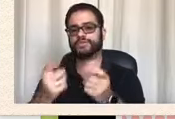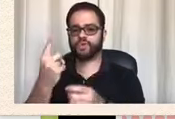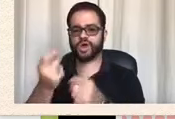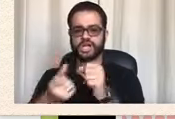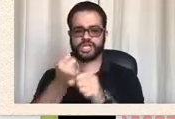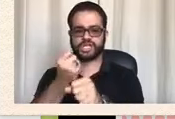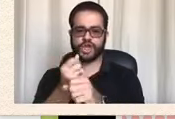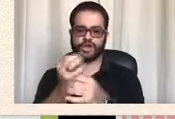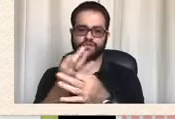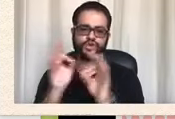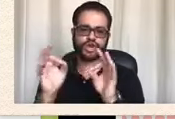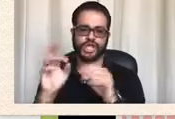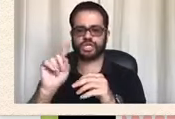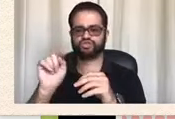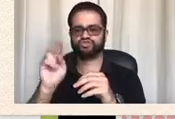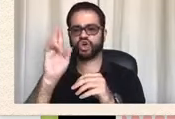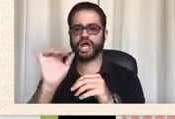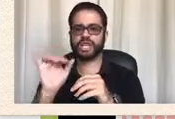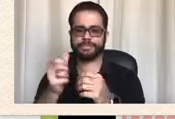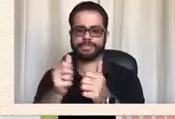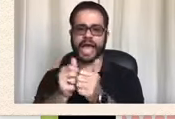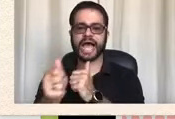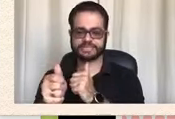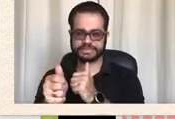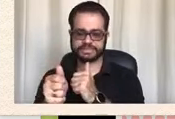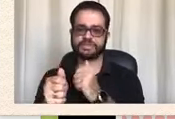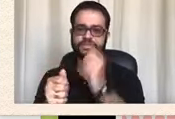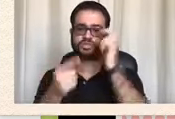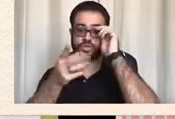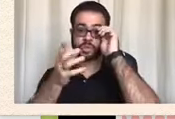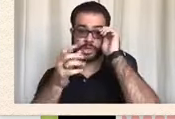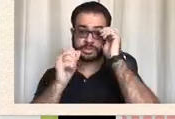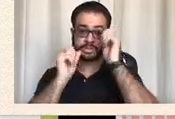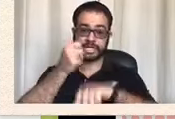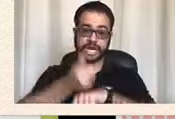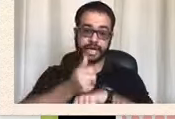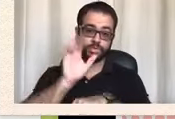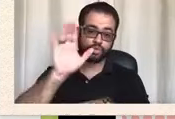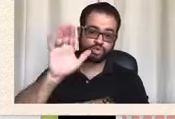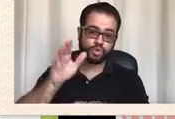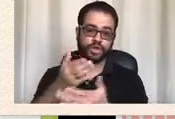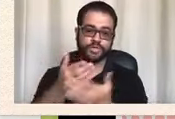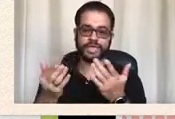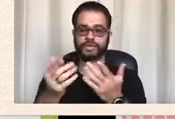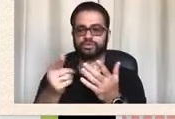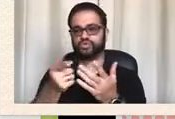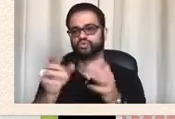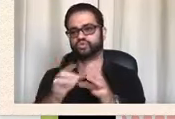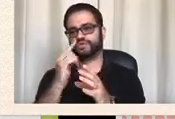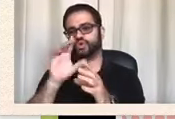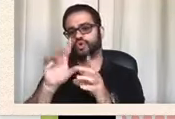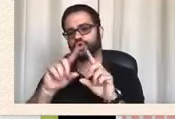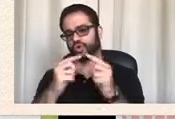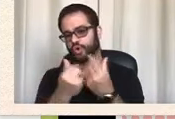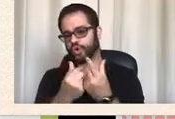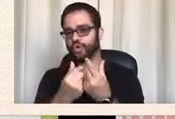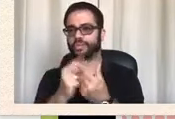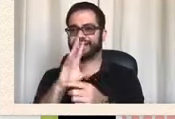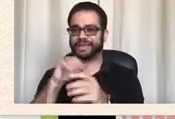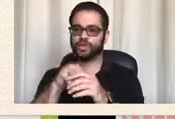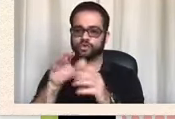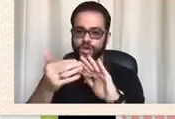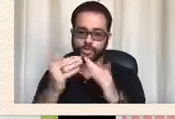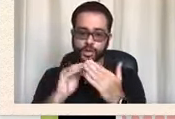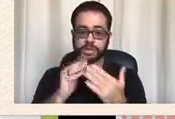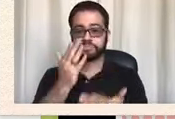to establish your own thing that you do as a group for your community that may or may